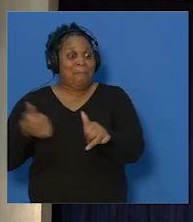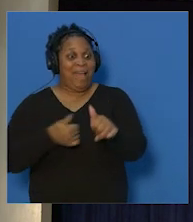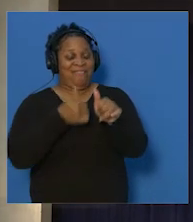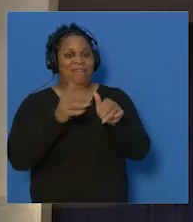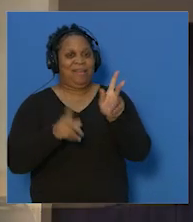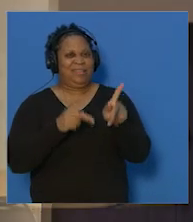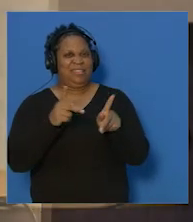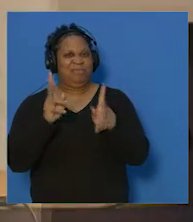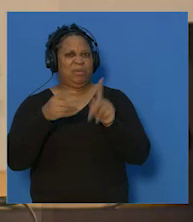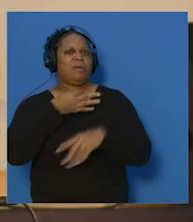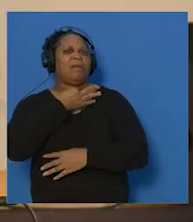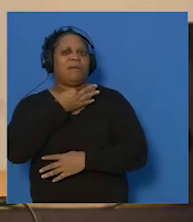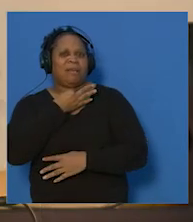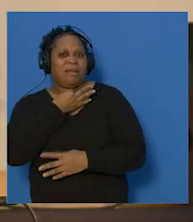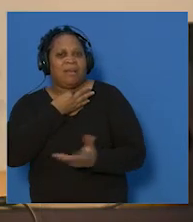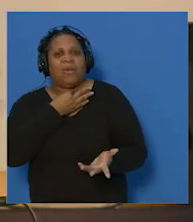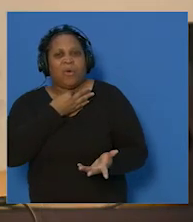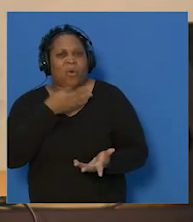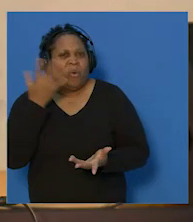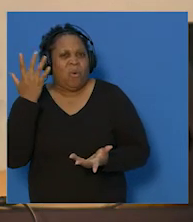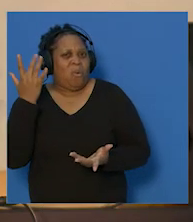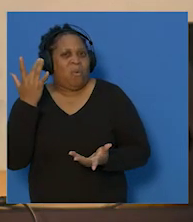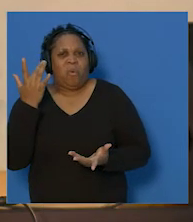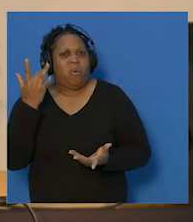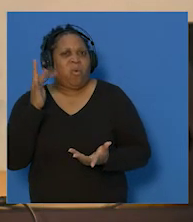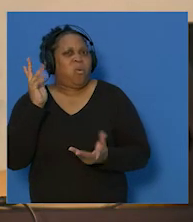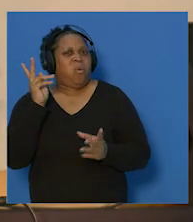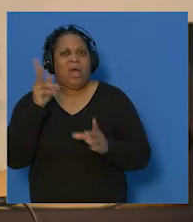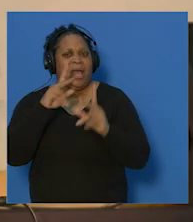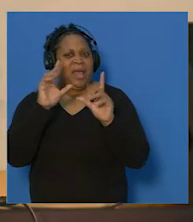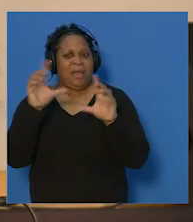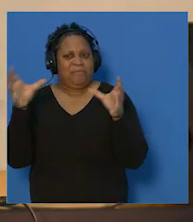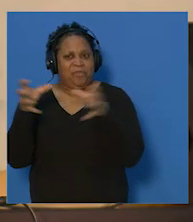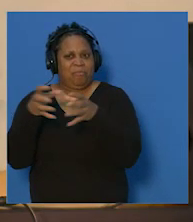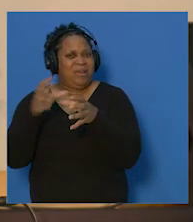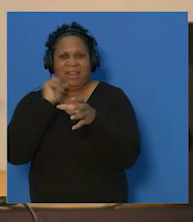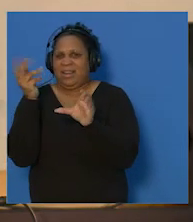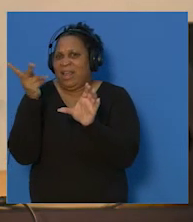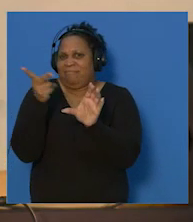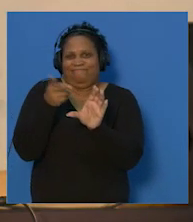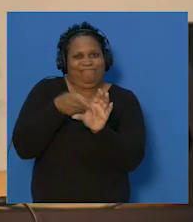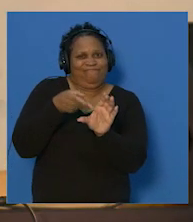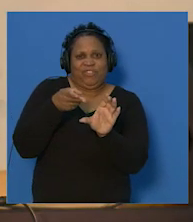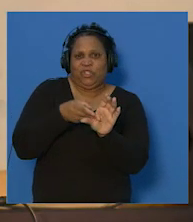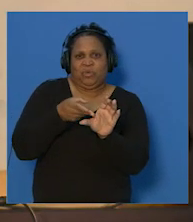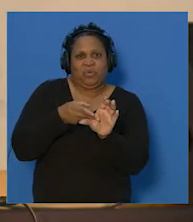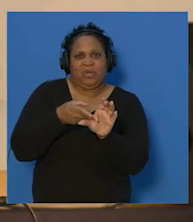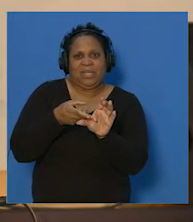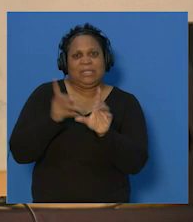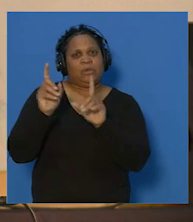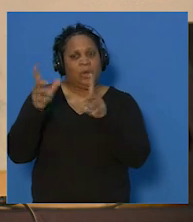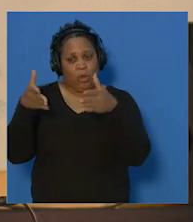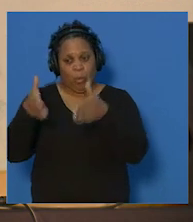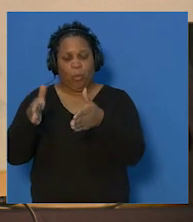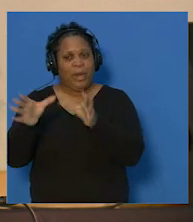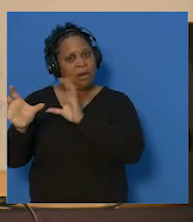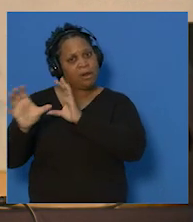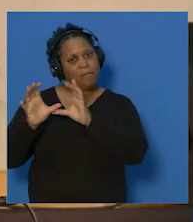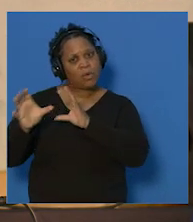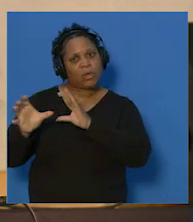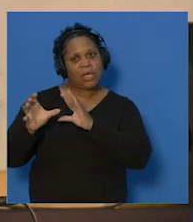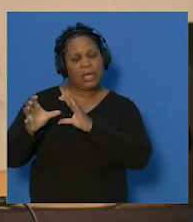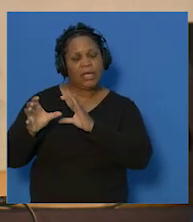people are curious and wondering, why hasn't your party joined the interactions on social media as a means to communicate?